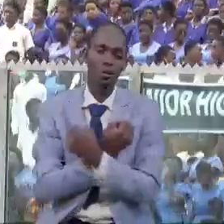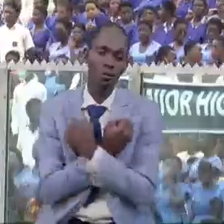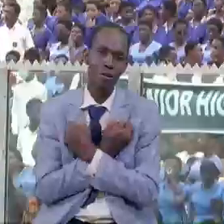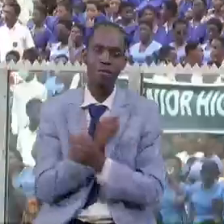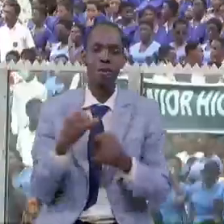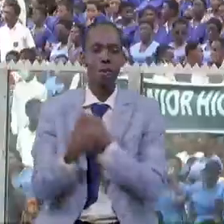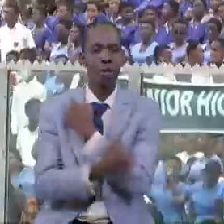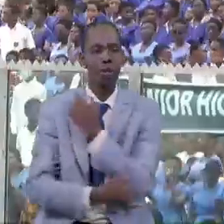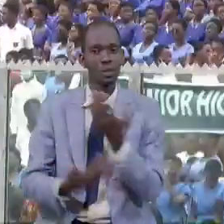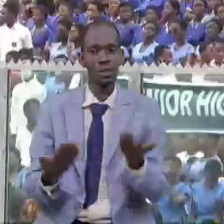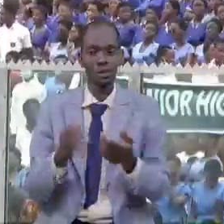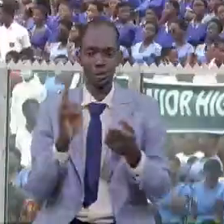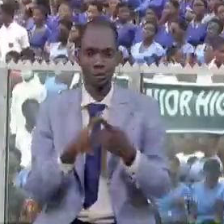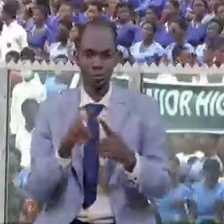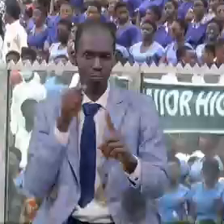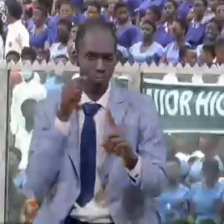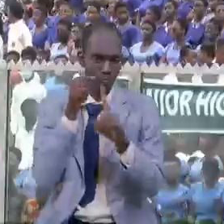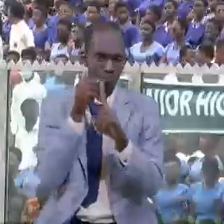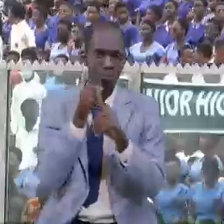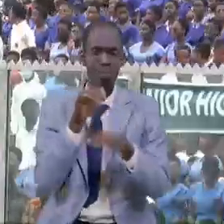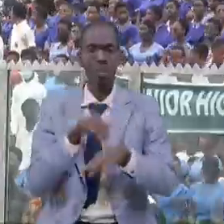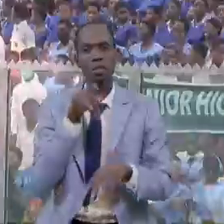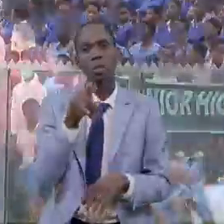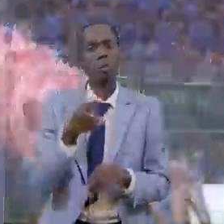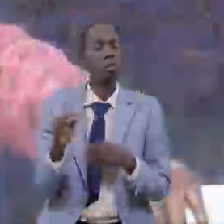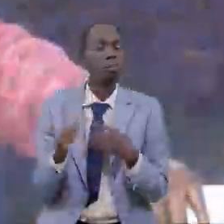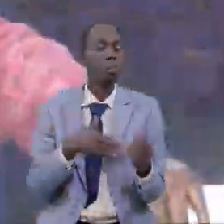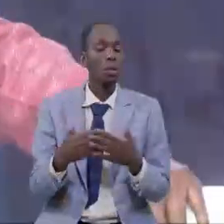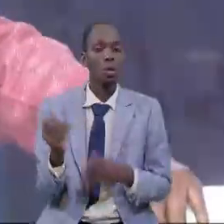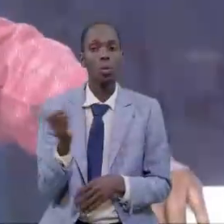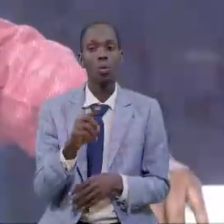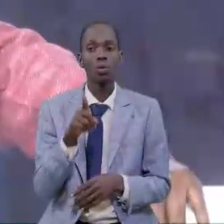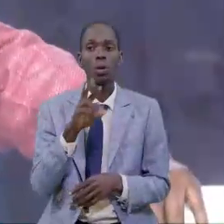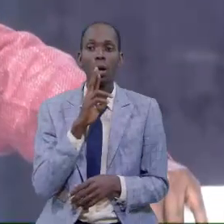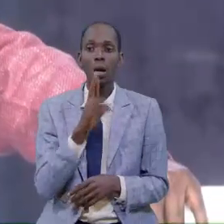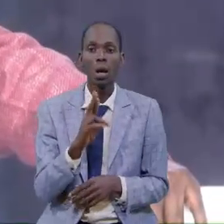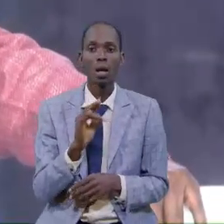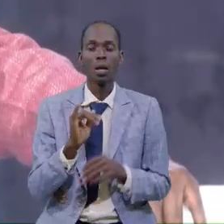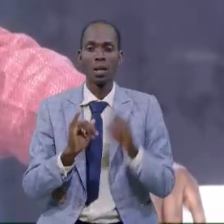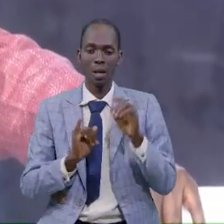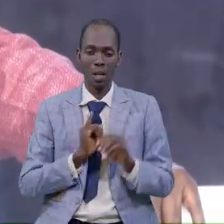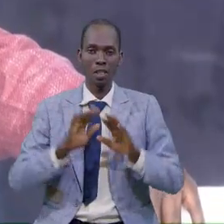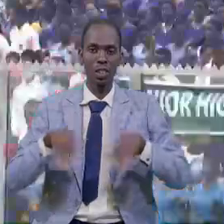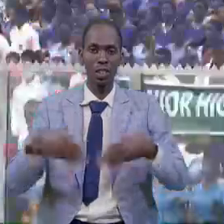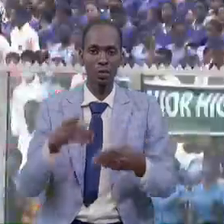at you. And no matter where you are, I give you my hand, I lift you